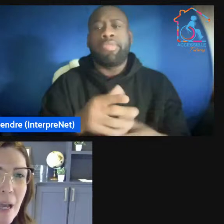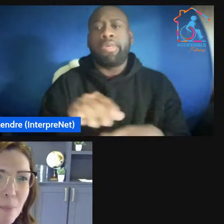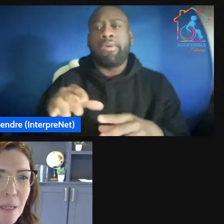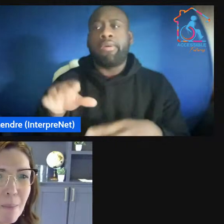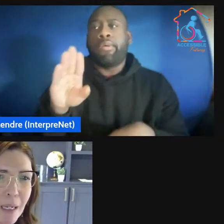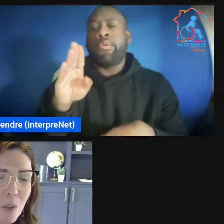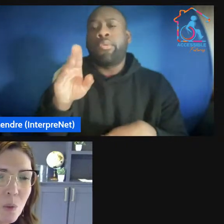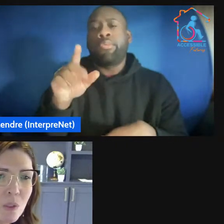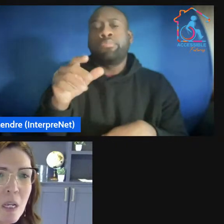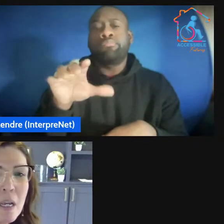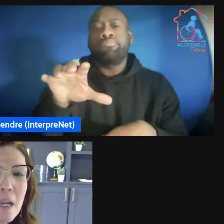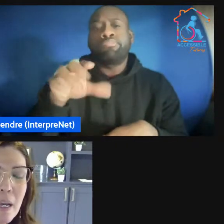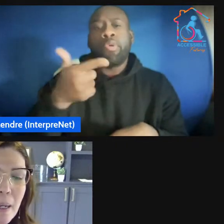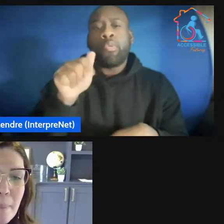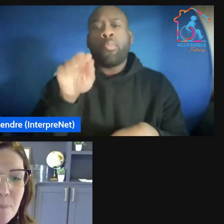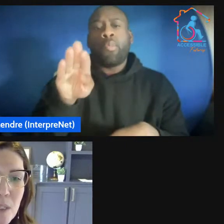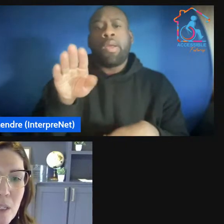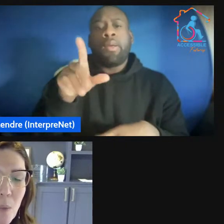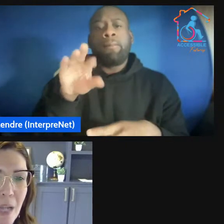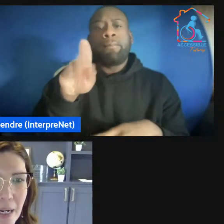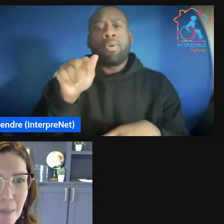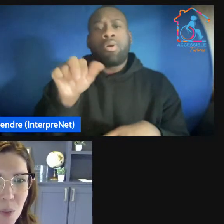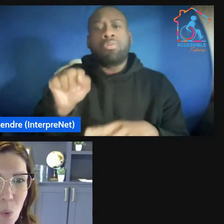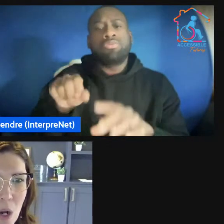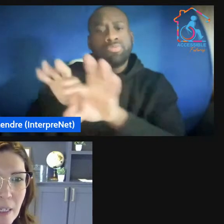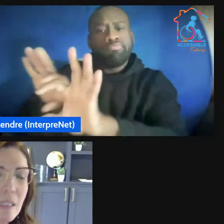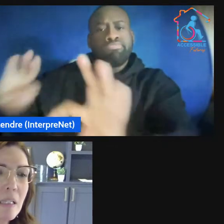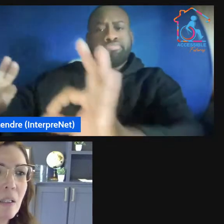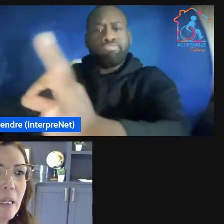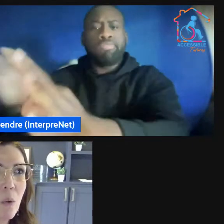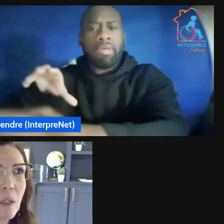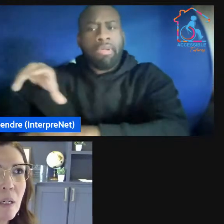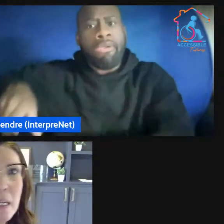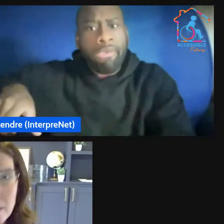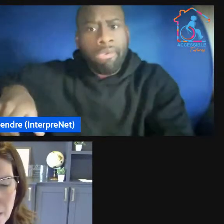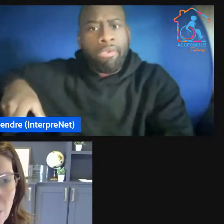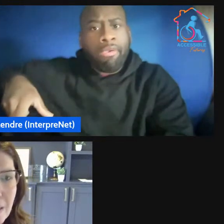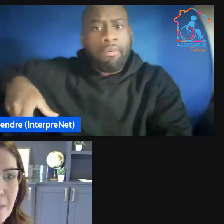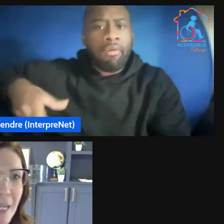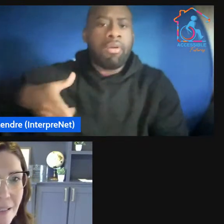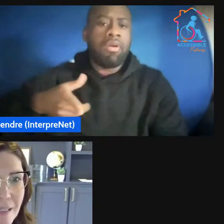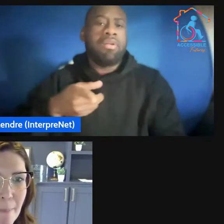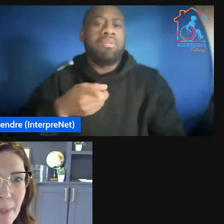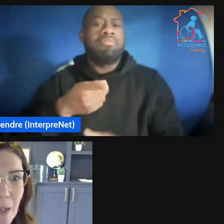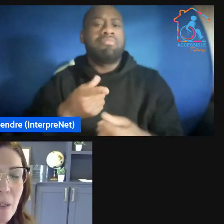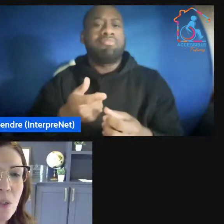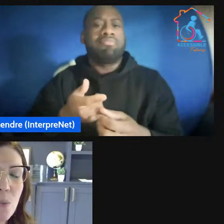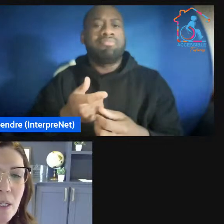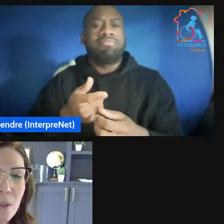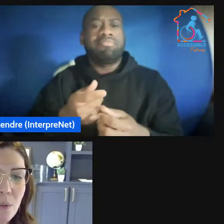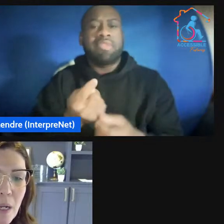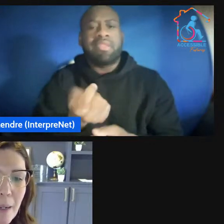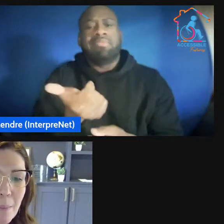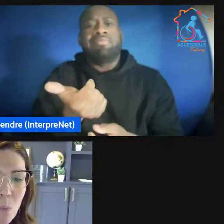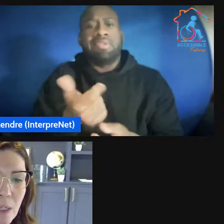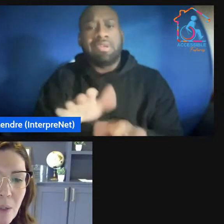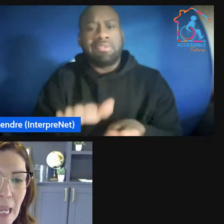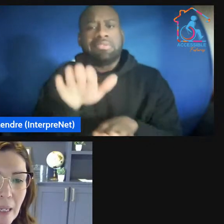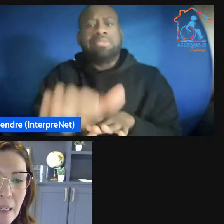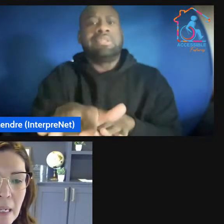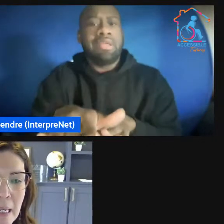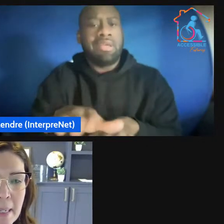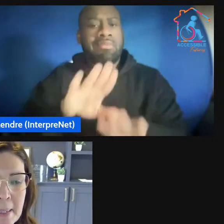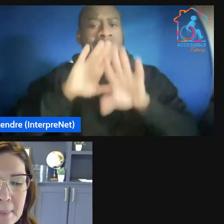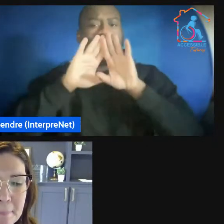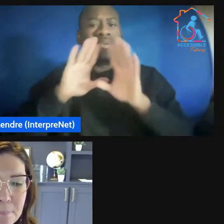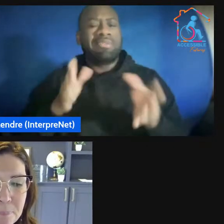in to help somebody who's not able to walk as easily, or eliminate step barriers where you